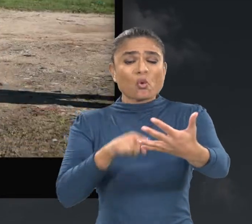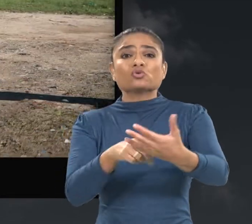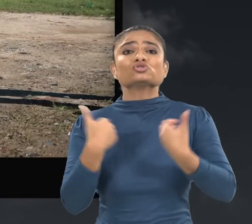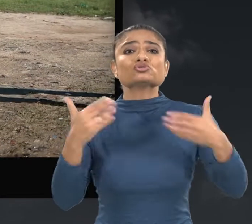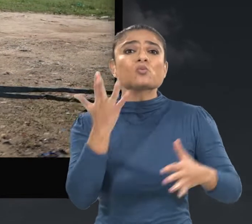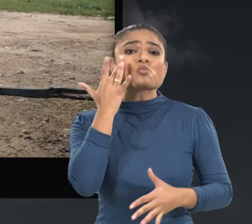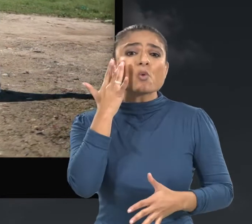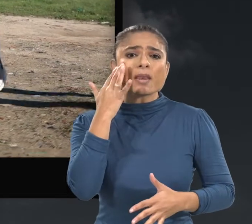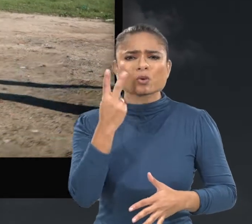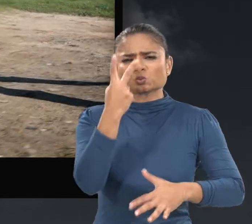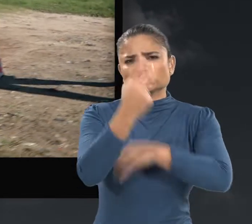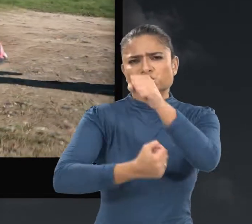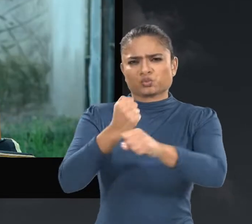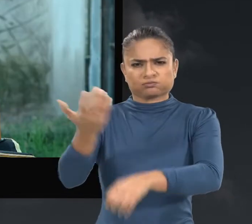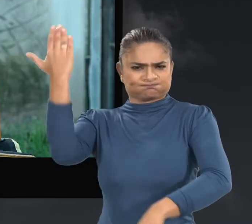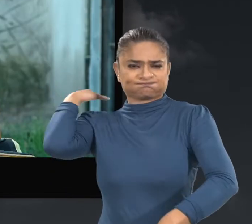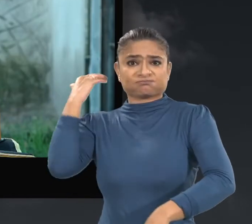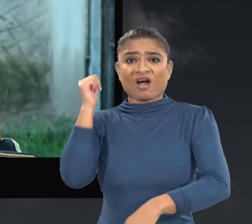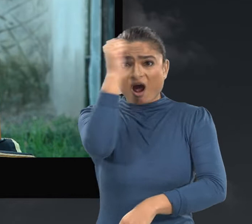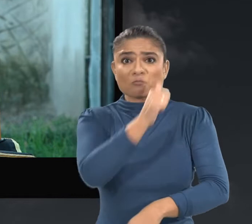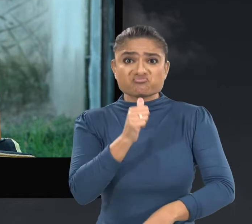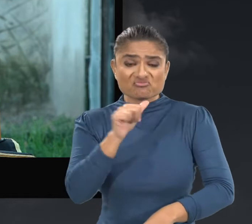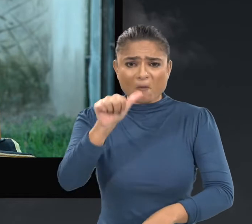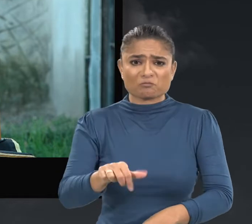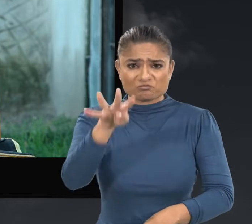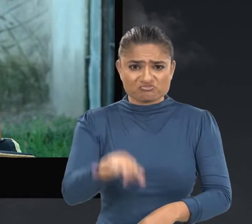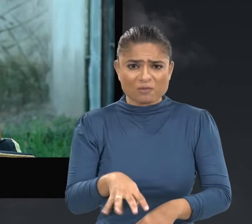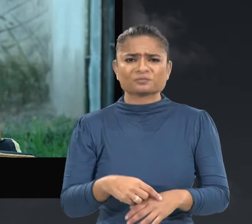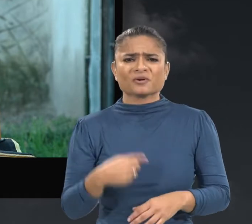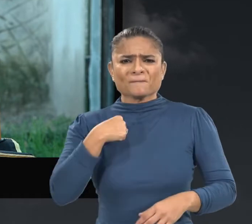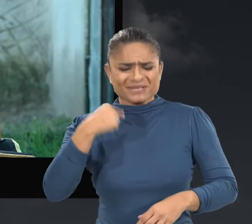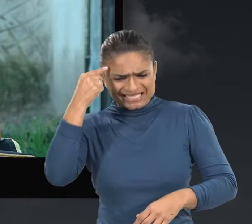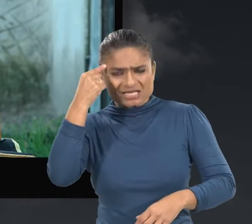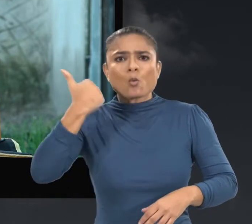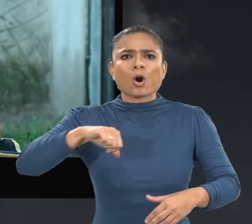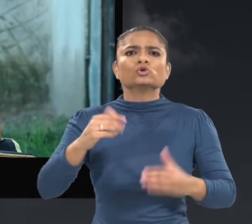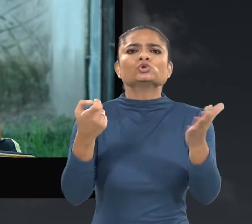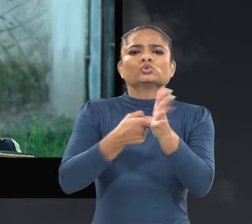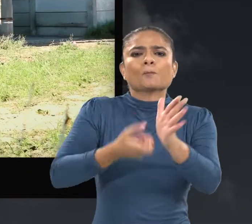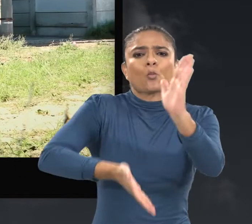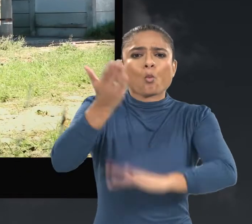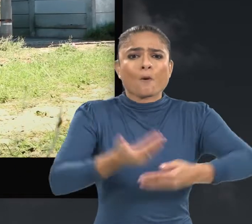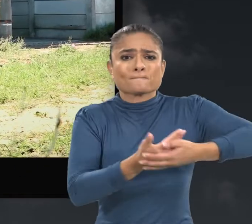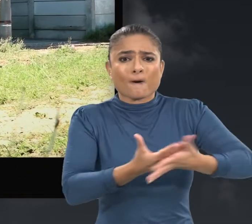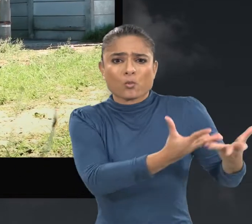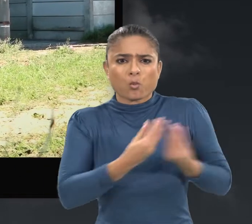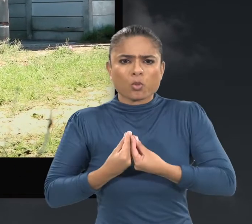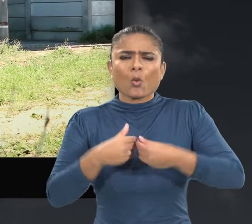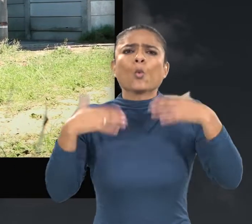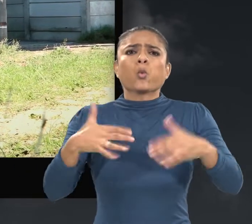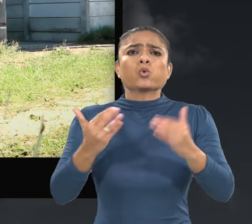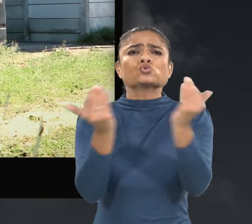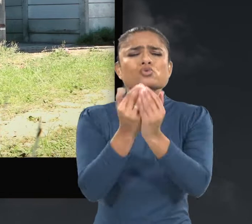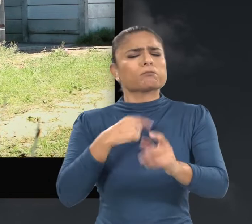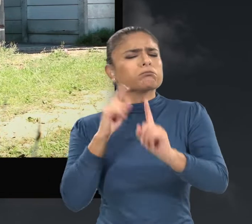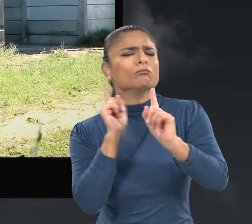My story started about 2 years back, April, when I wanted to go to the shop with my 3 children.